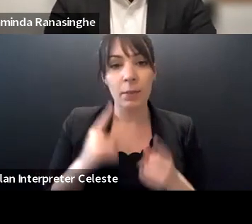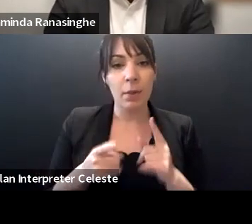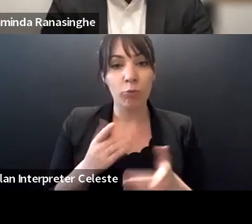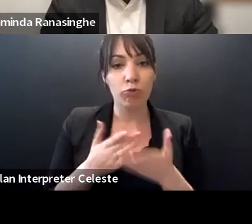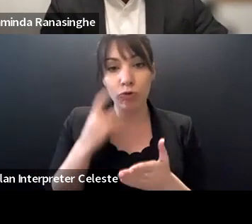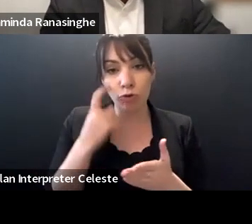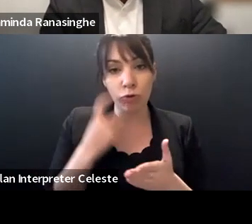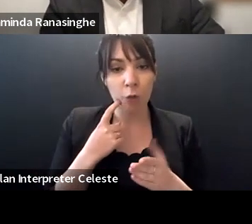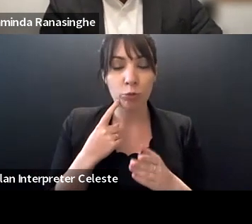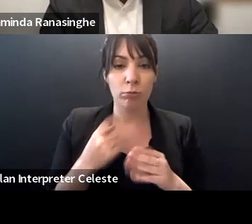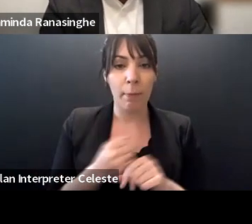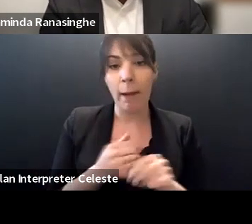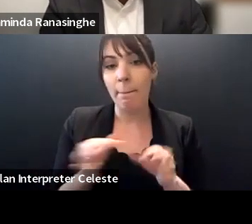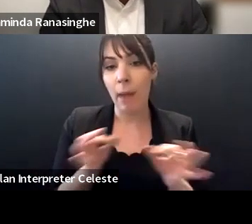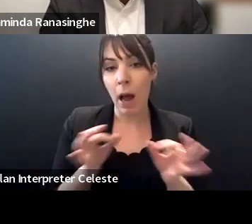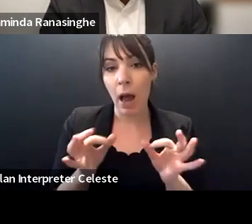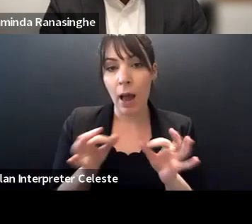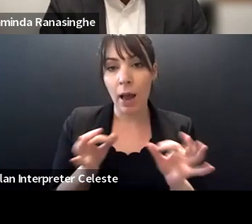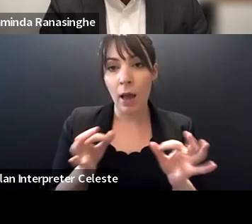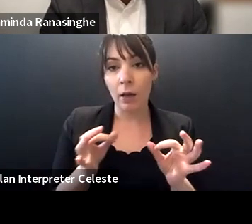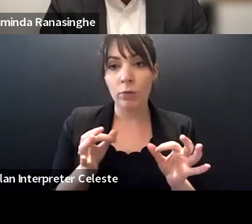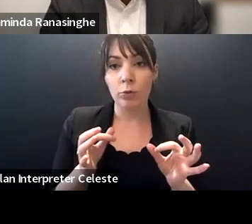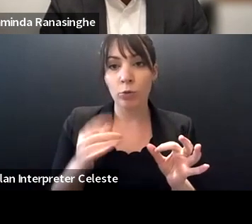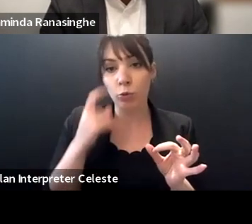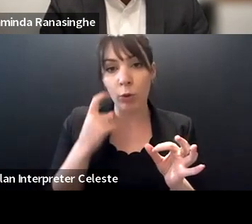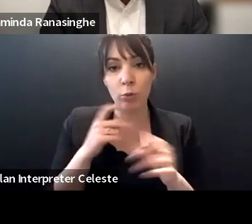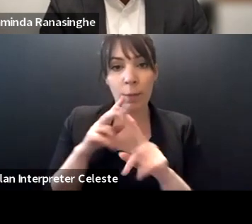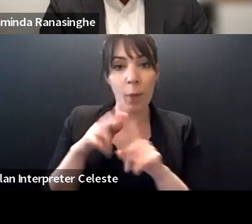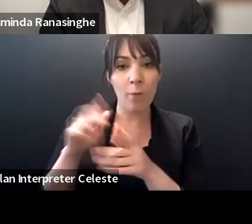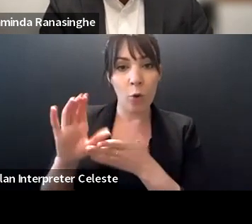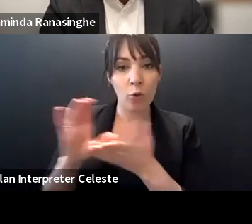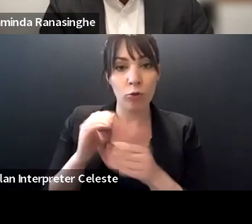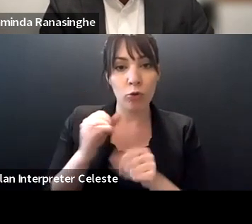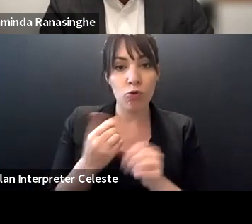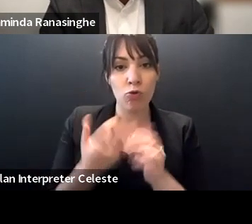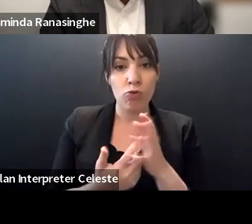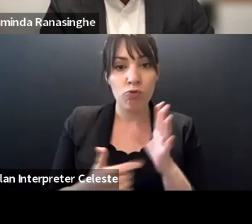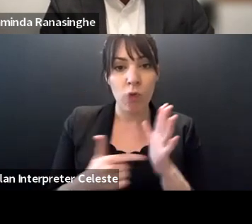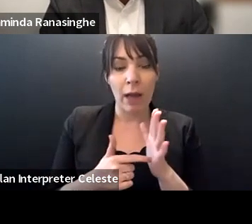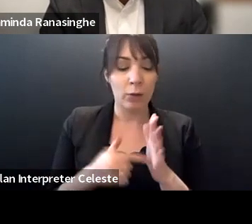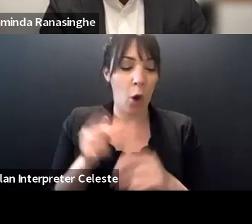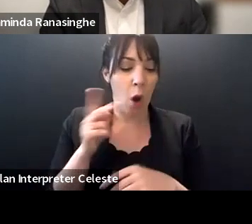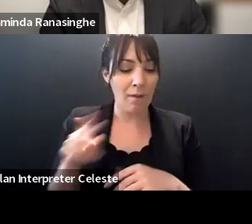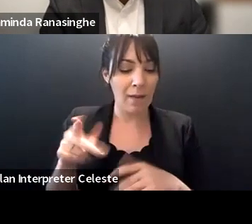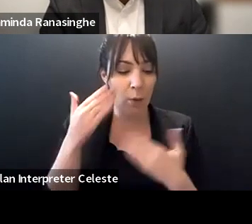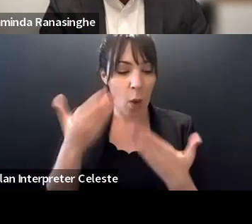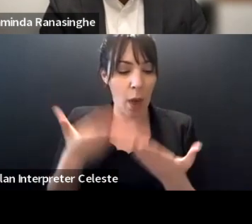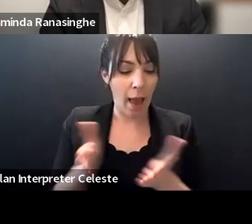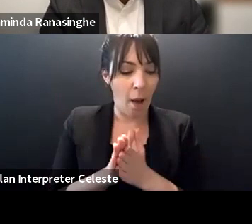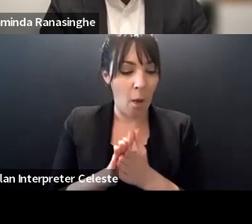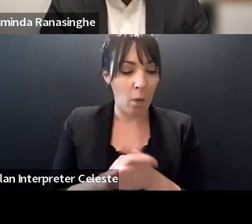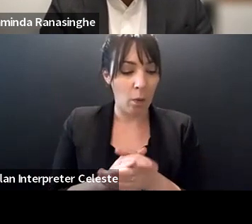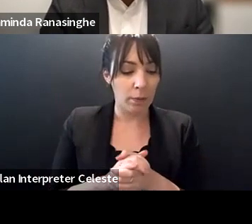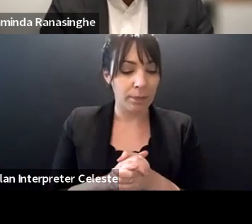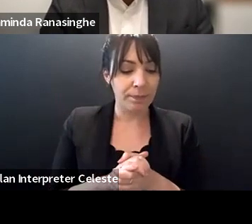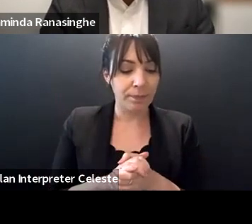to develop some sort of a plan to apply for grants, doesn't really know how to do it, very, very difficult. So what we're doing, we've developed